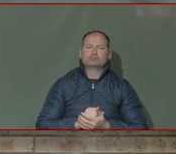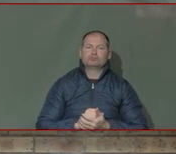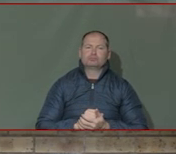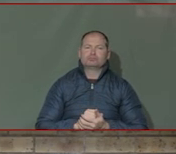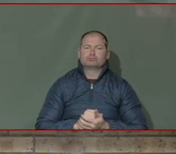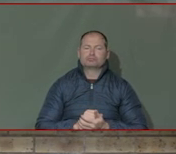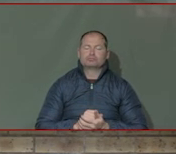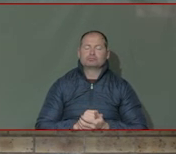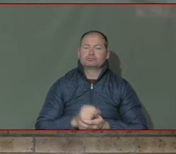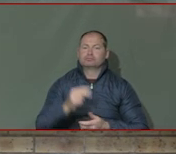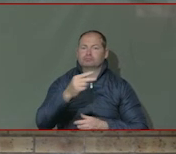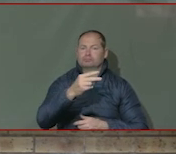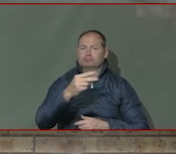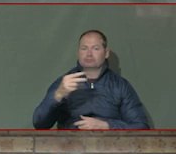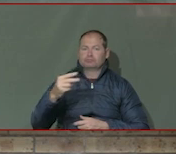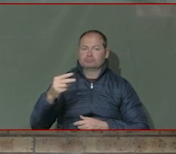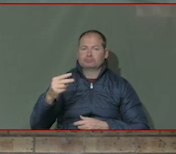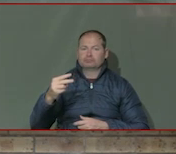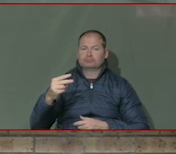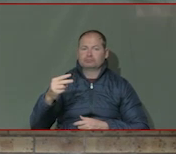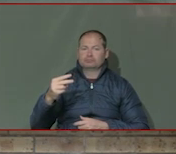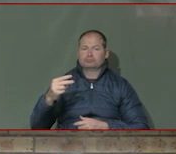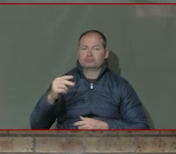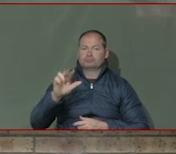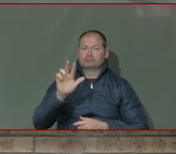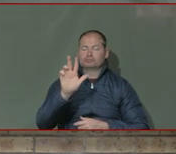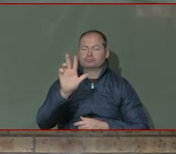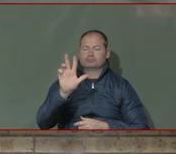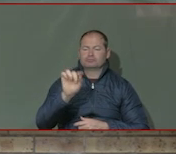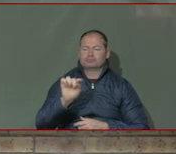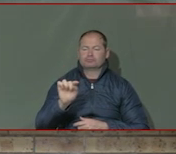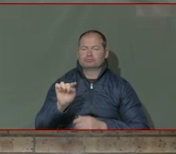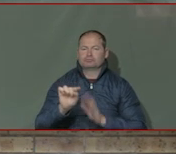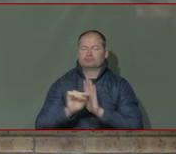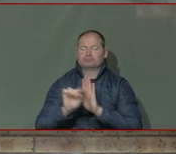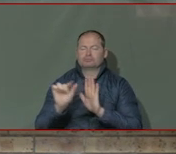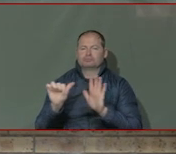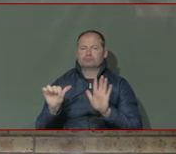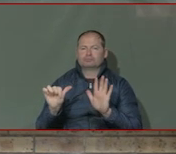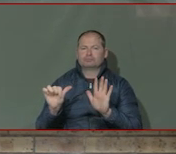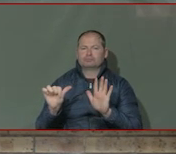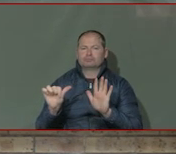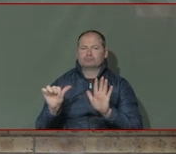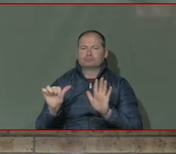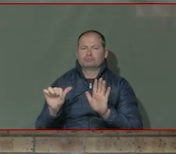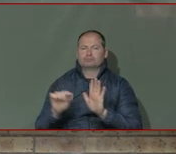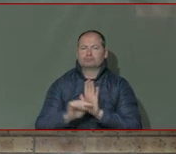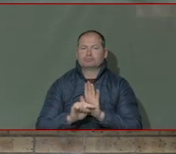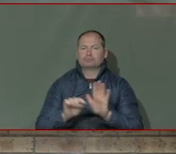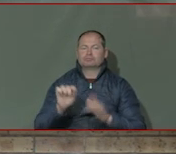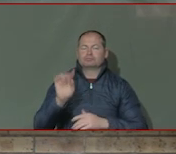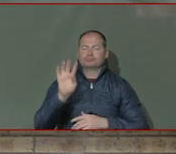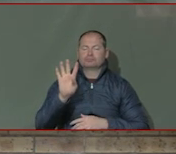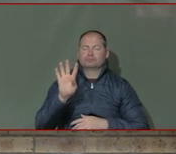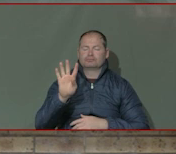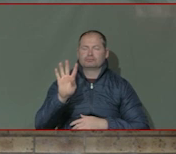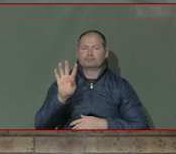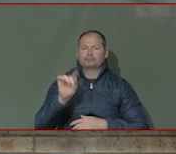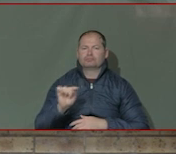which is equal to, in this case, 8 over negative 6, which is negative 4 over